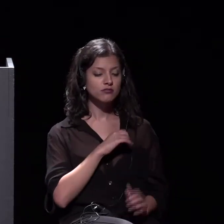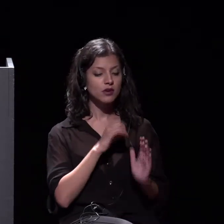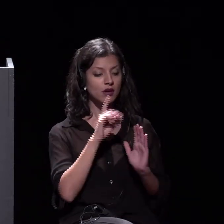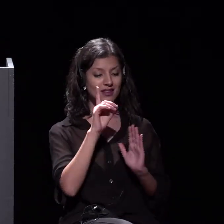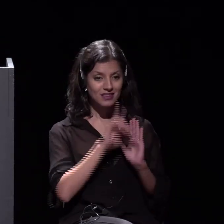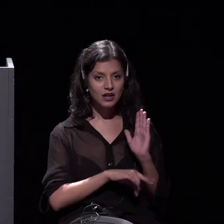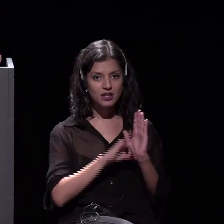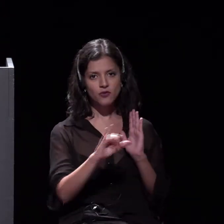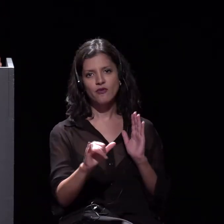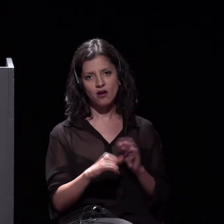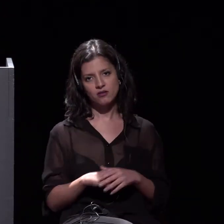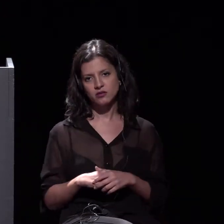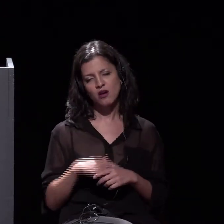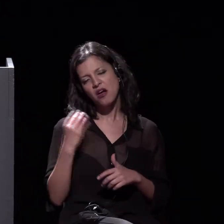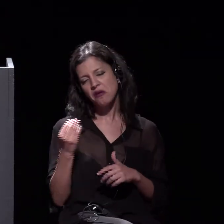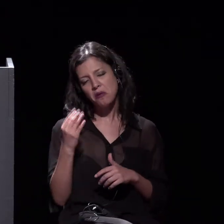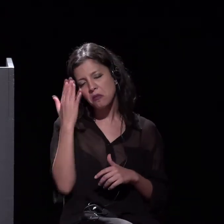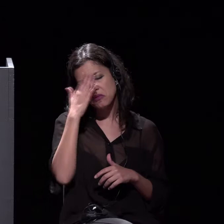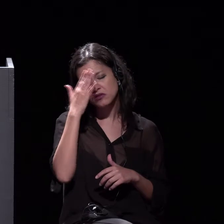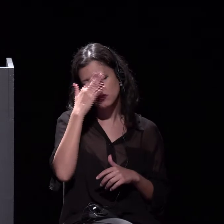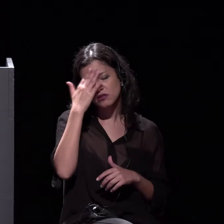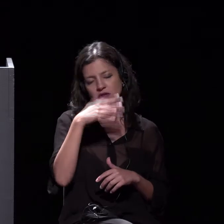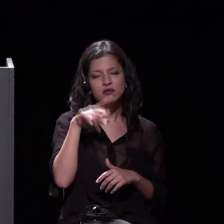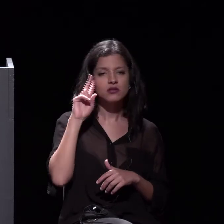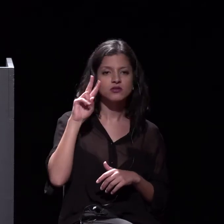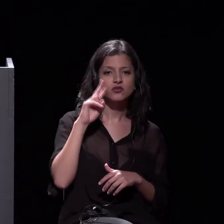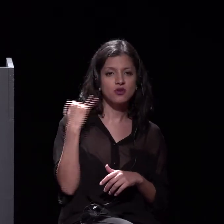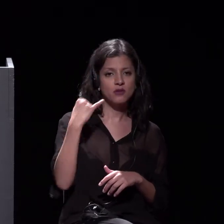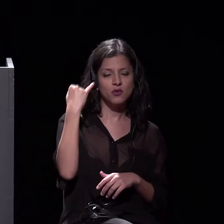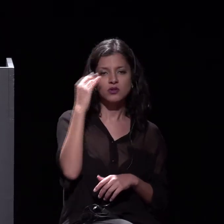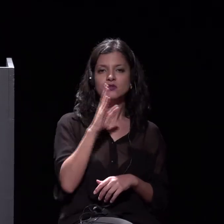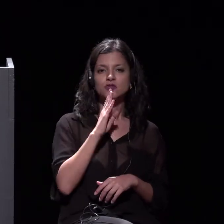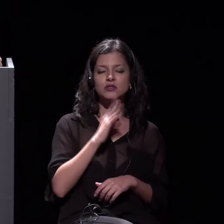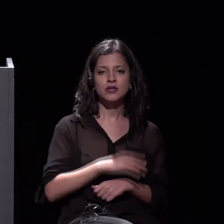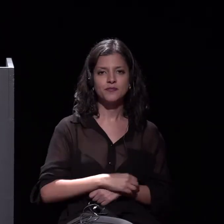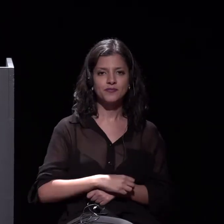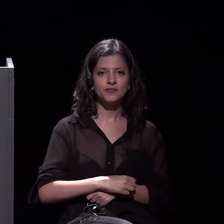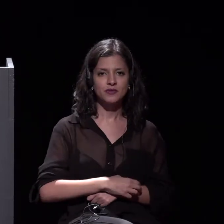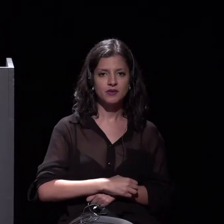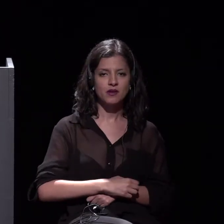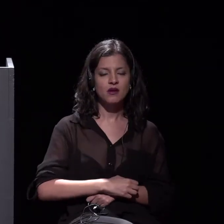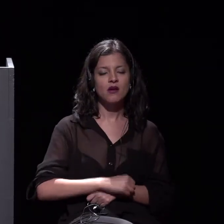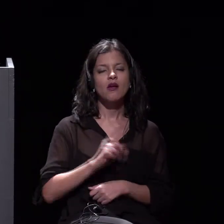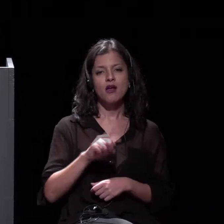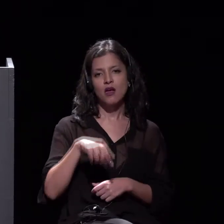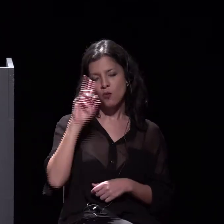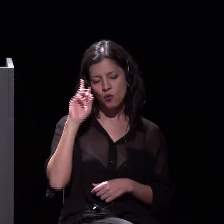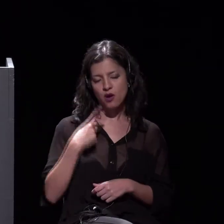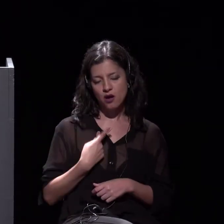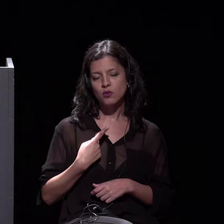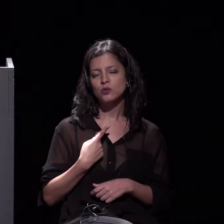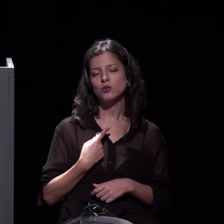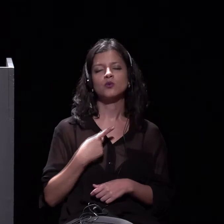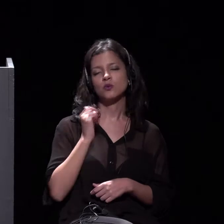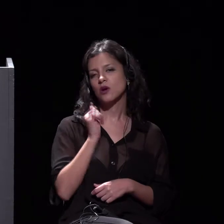of self-historicizing is probably falsified because the INA's interest in supporting this project was triggered necessarily by the